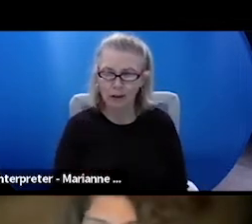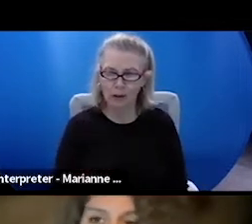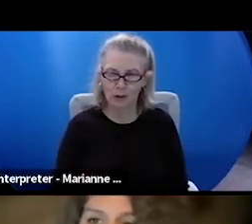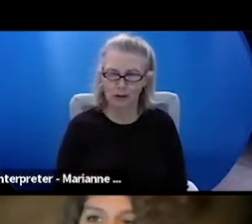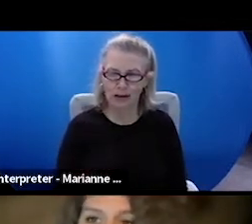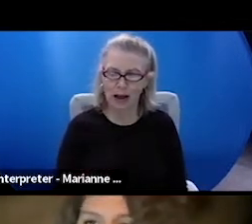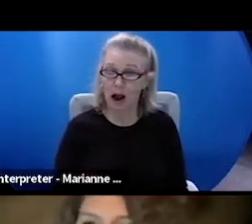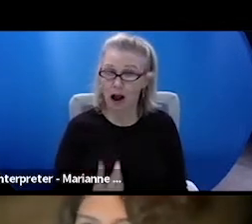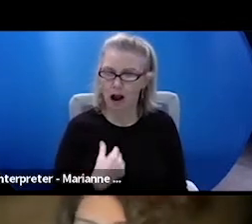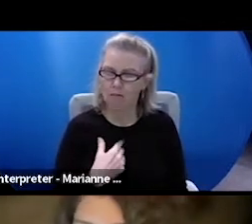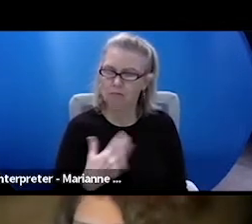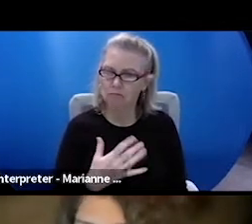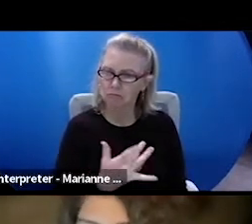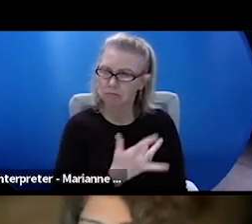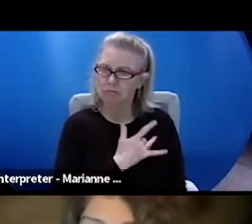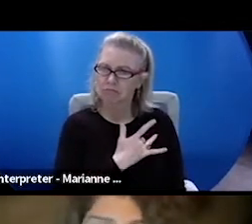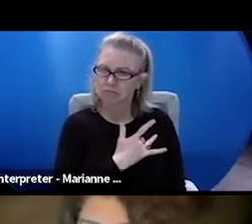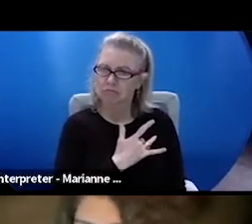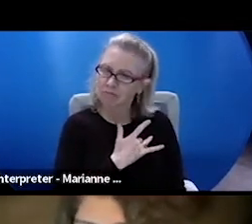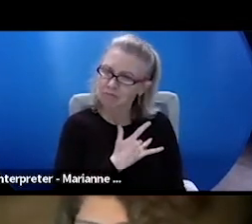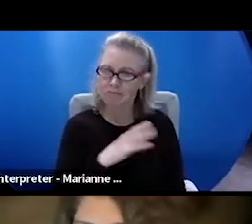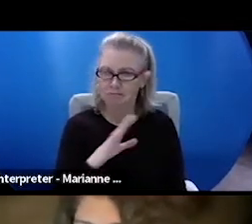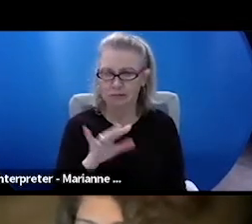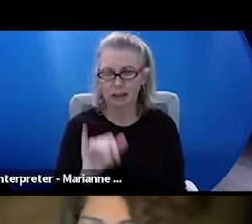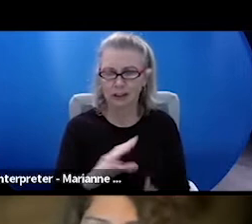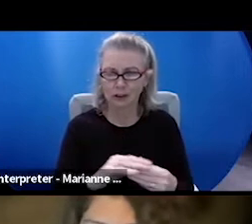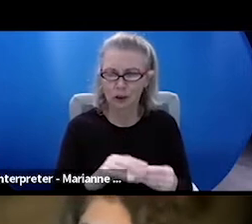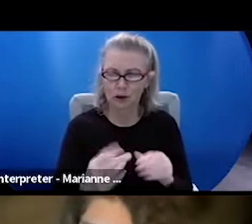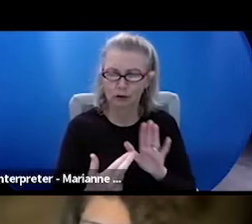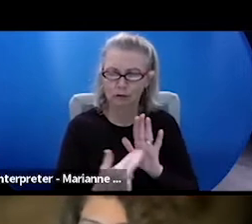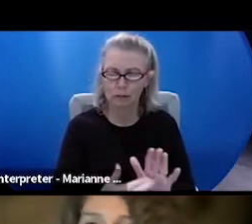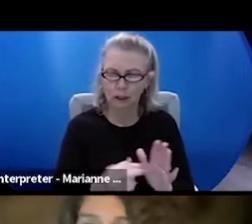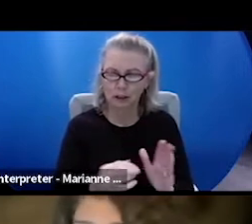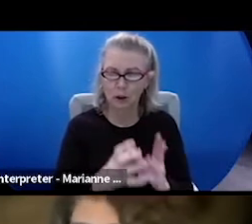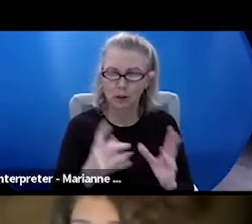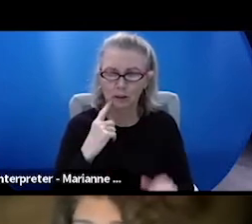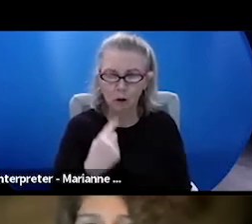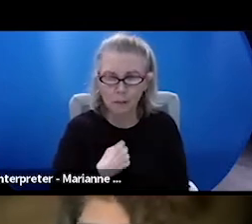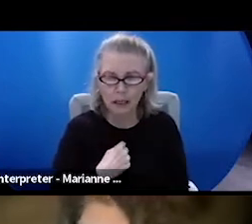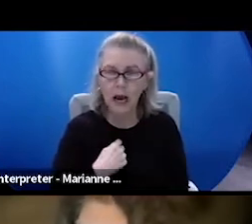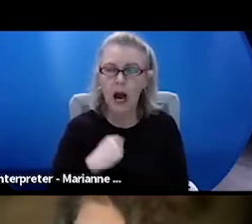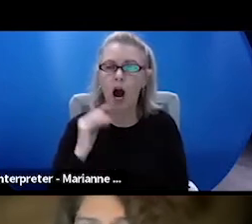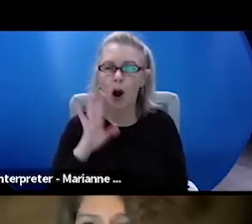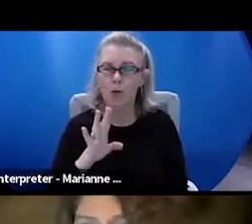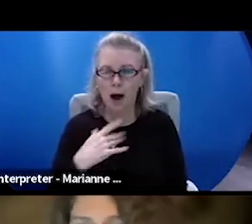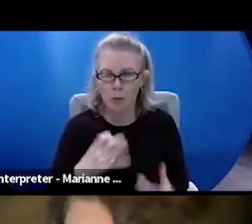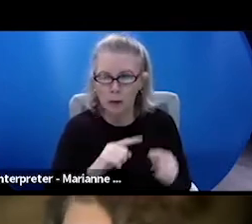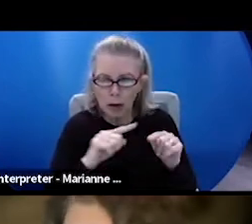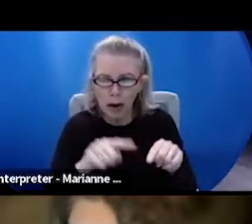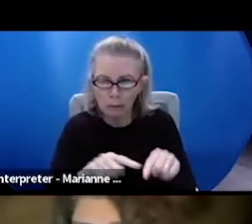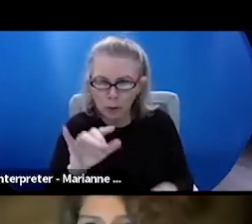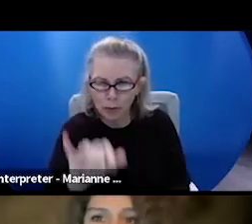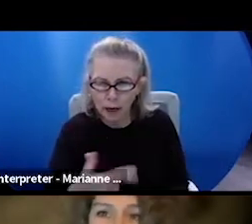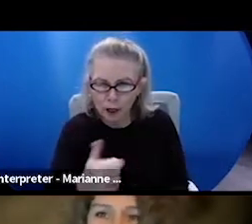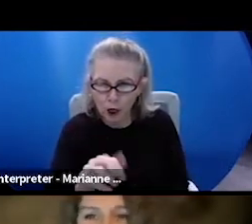was so touched by that story. It represents so much for me. And I'm going to come to that garden. I promise